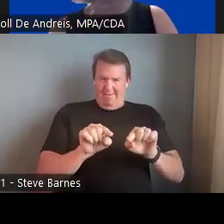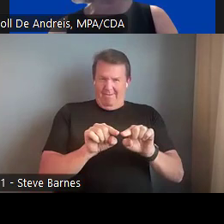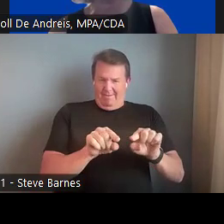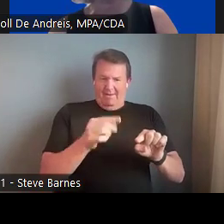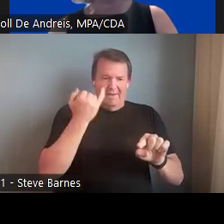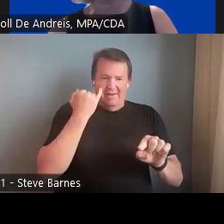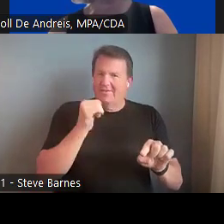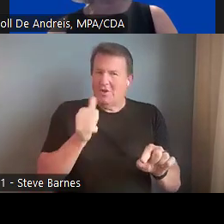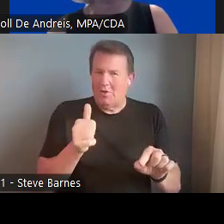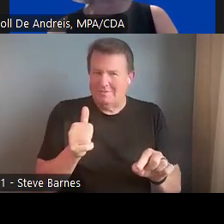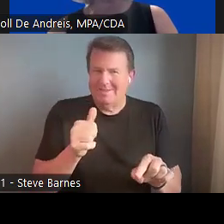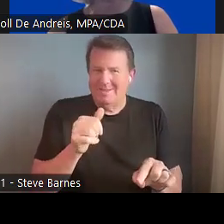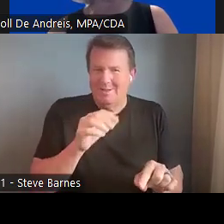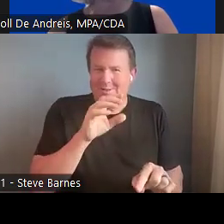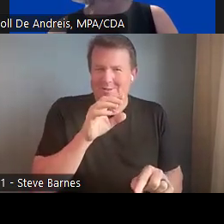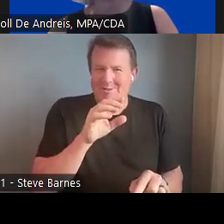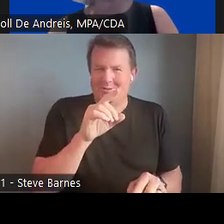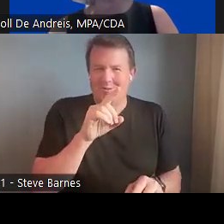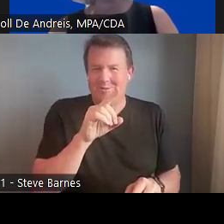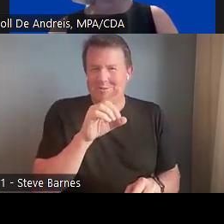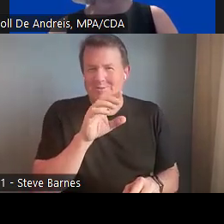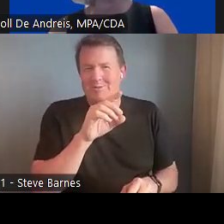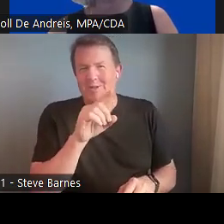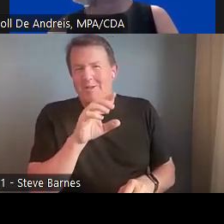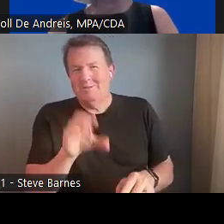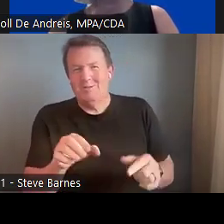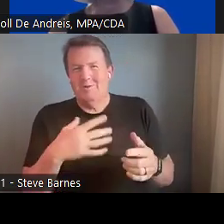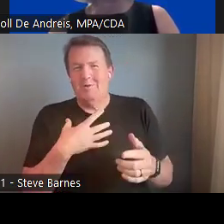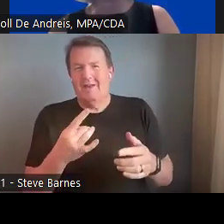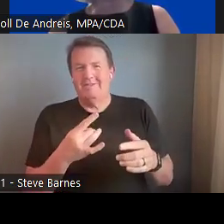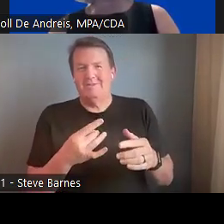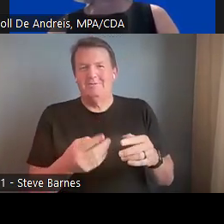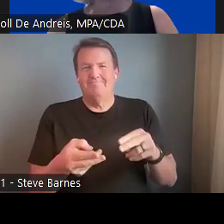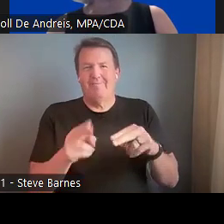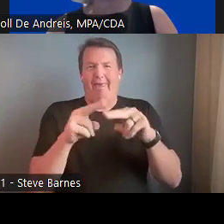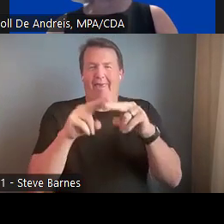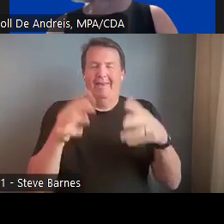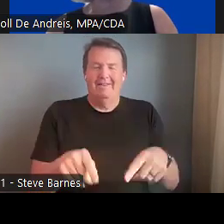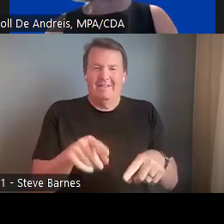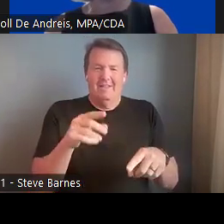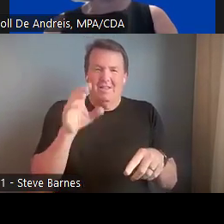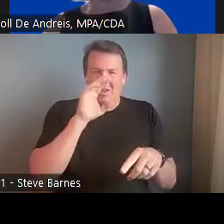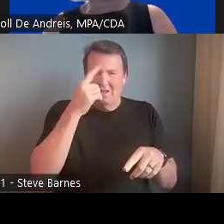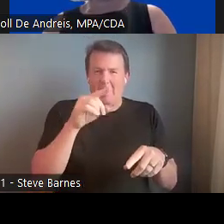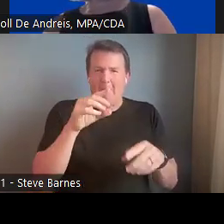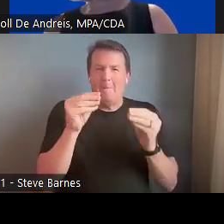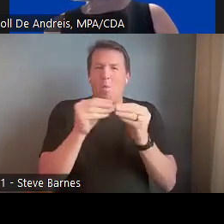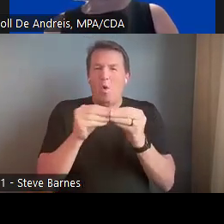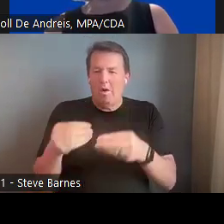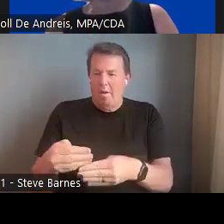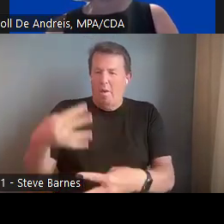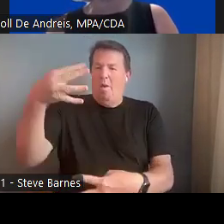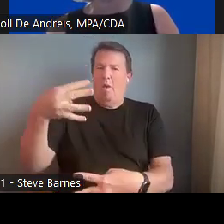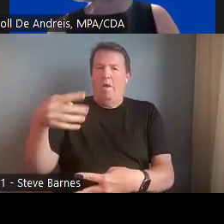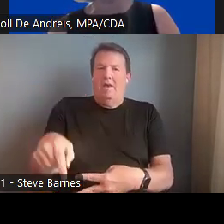because Zoom likes to update, check under that More button, Show Captions, and then View Full Transcript. That